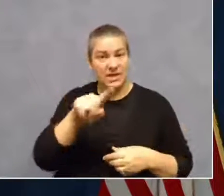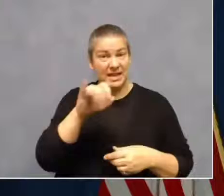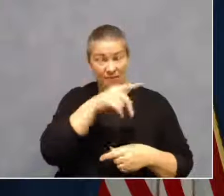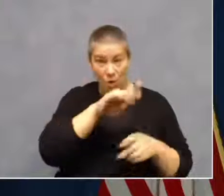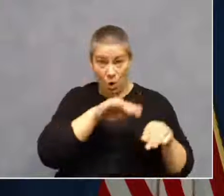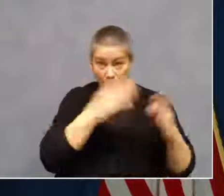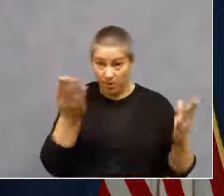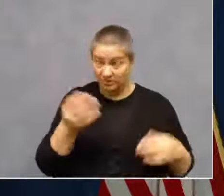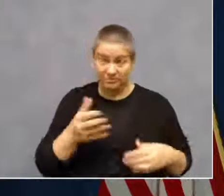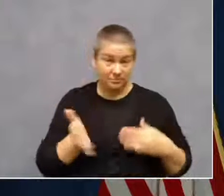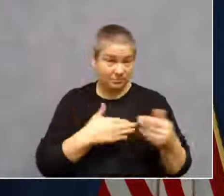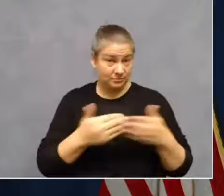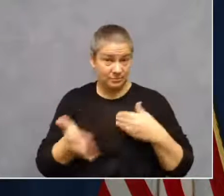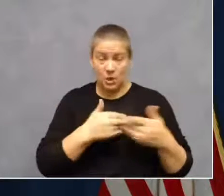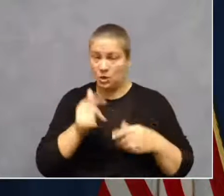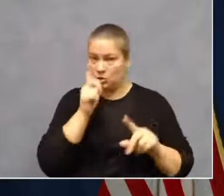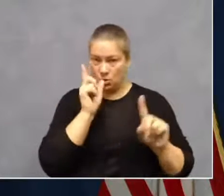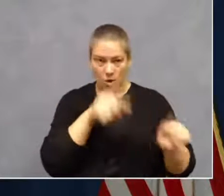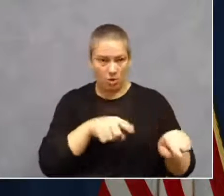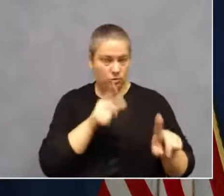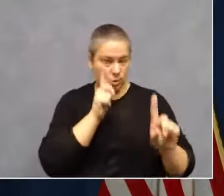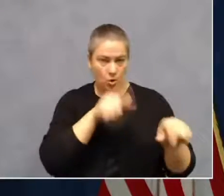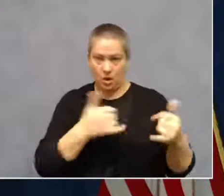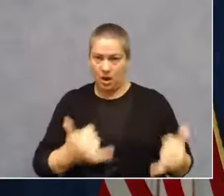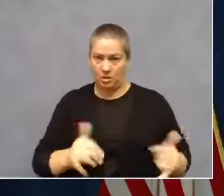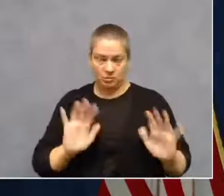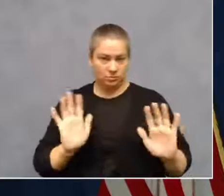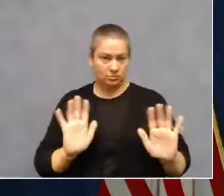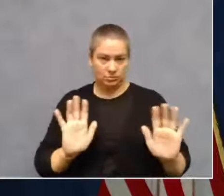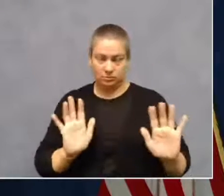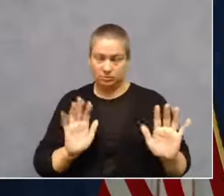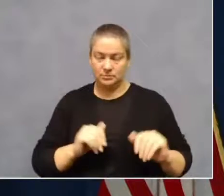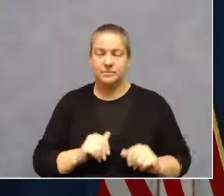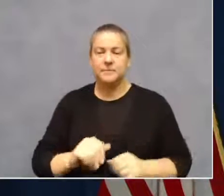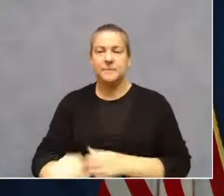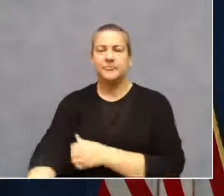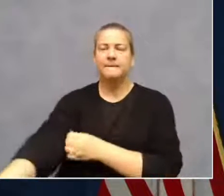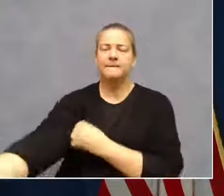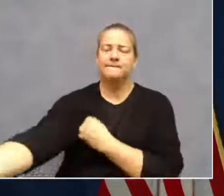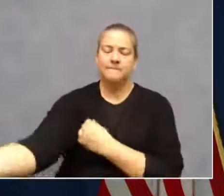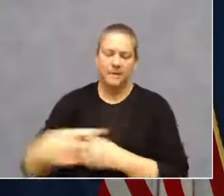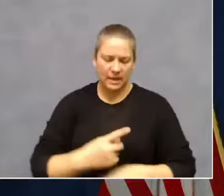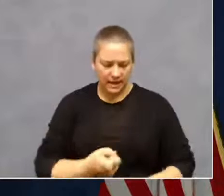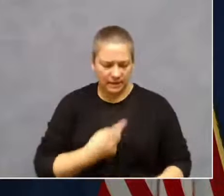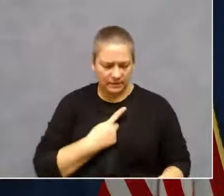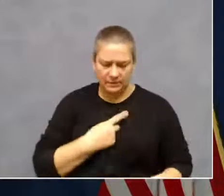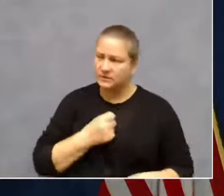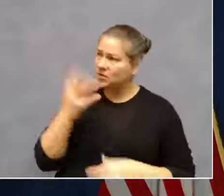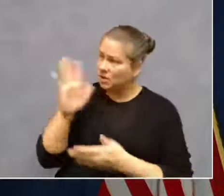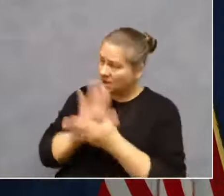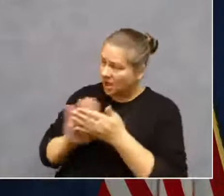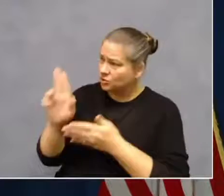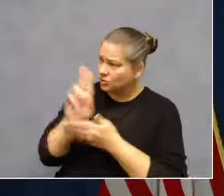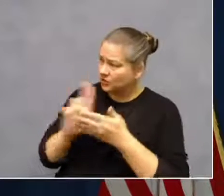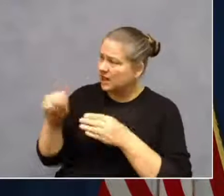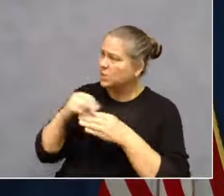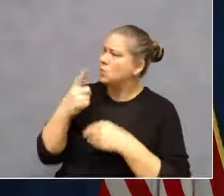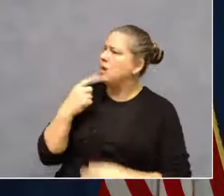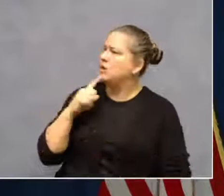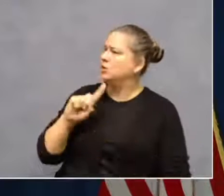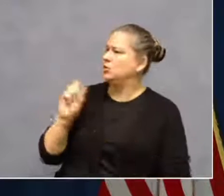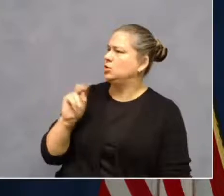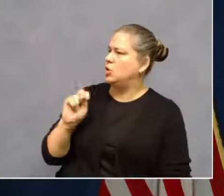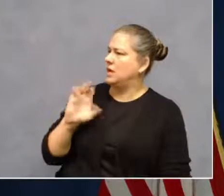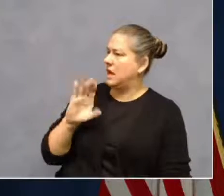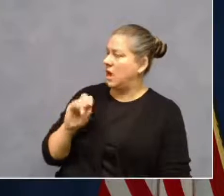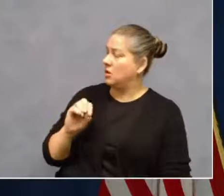go right now. Several colleges and universities are located in red zone counties. With the new recommendations for